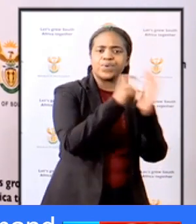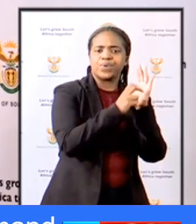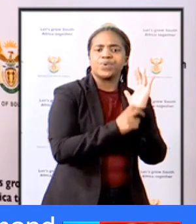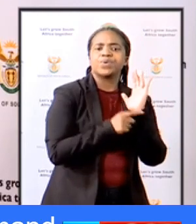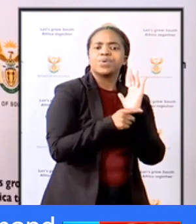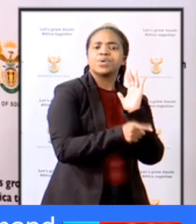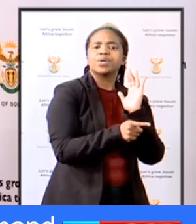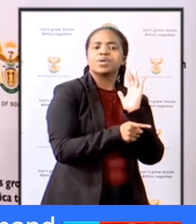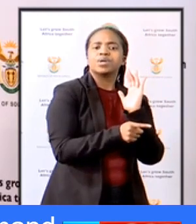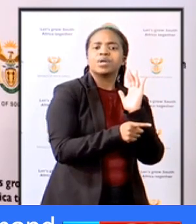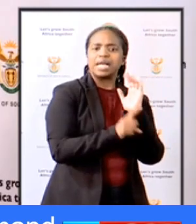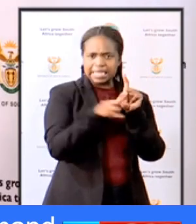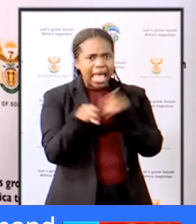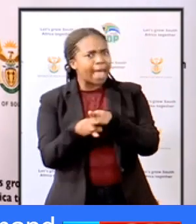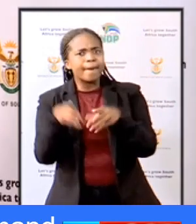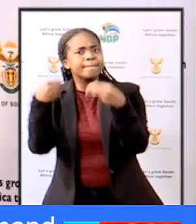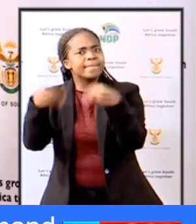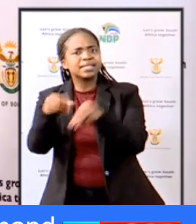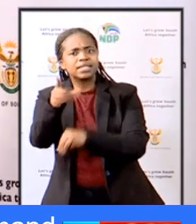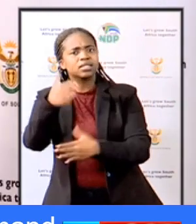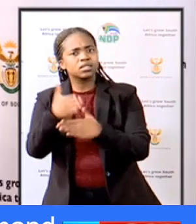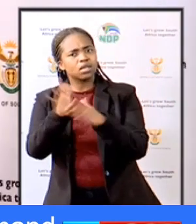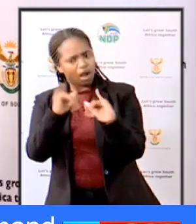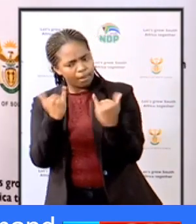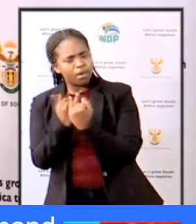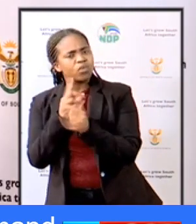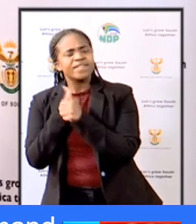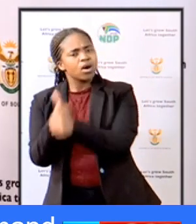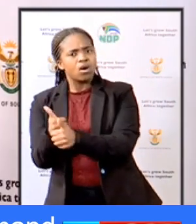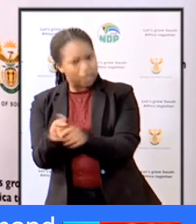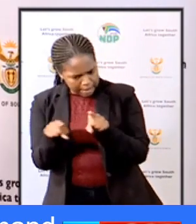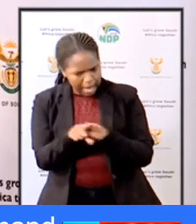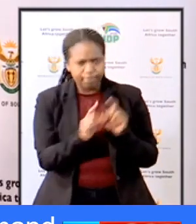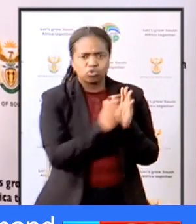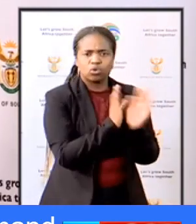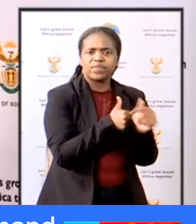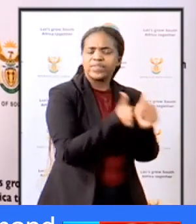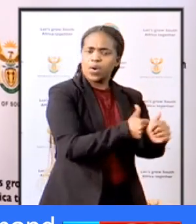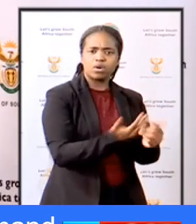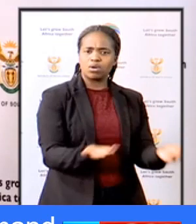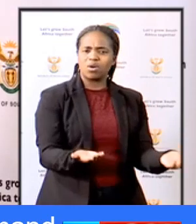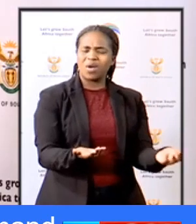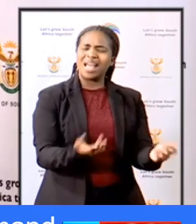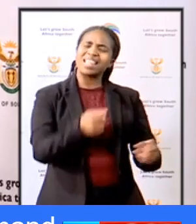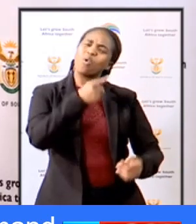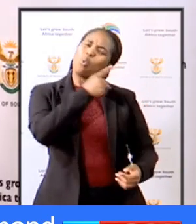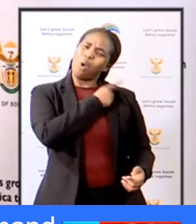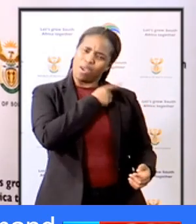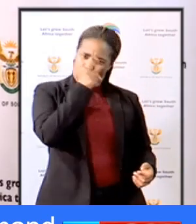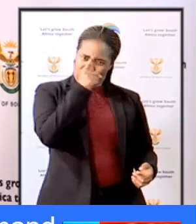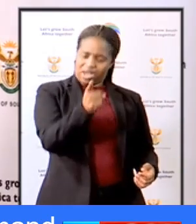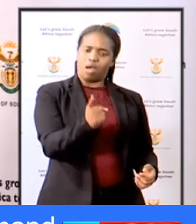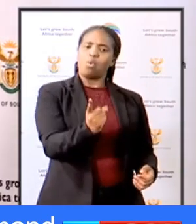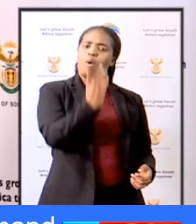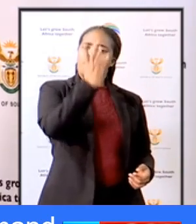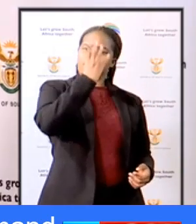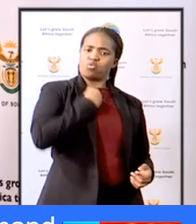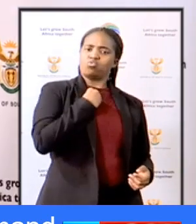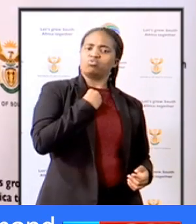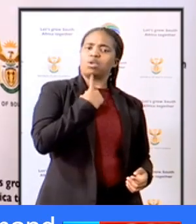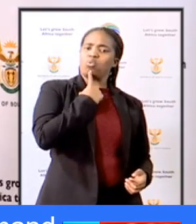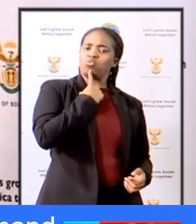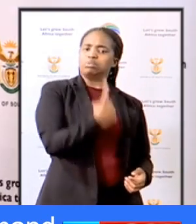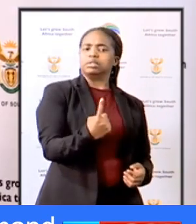that will be observed by all these other categories that will be open? On what basis do you